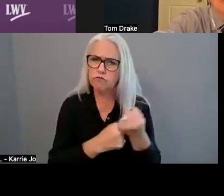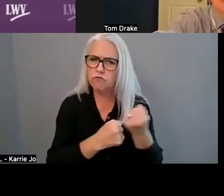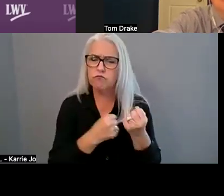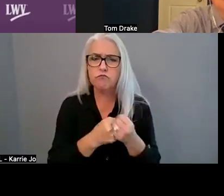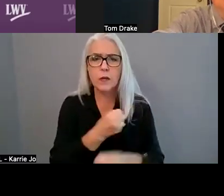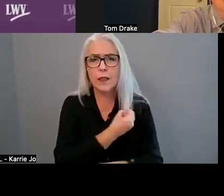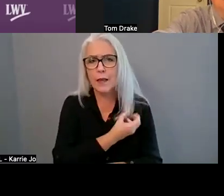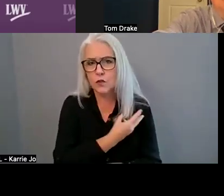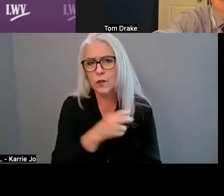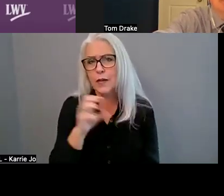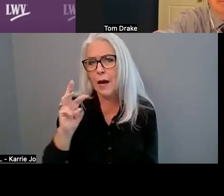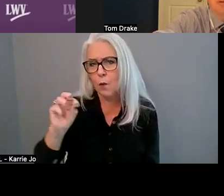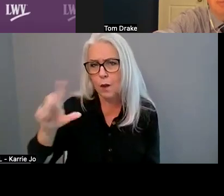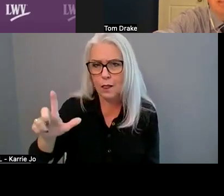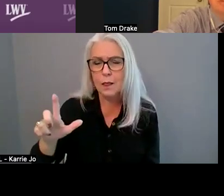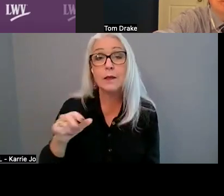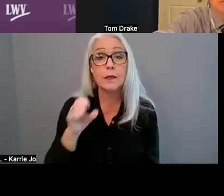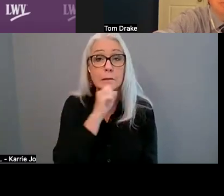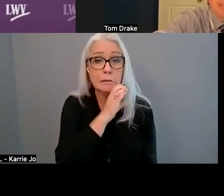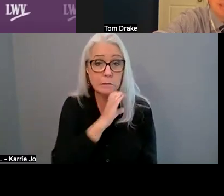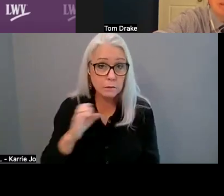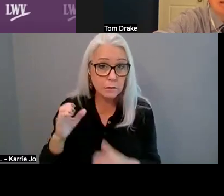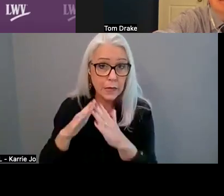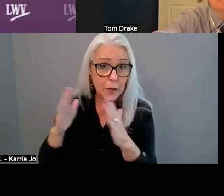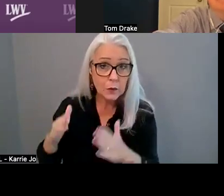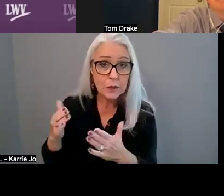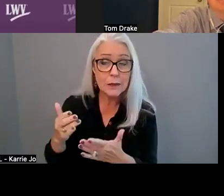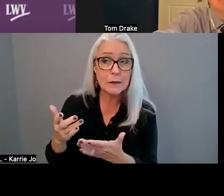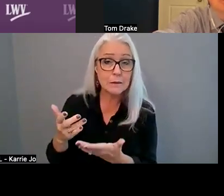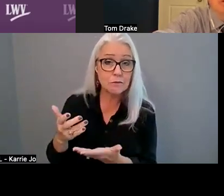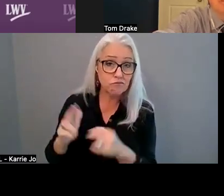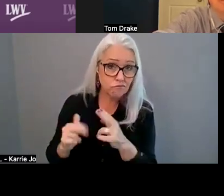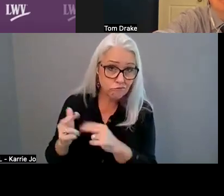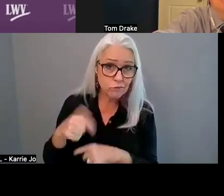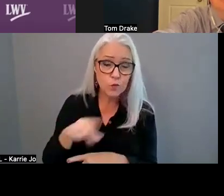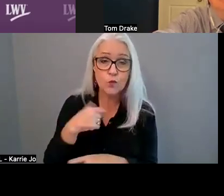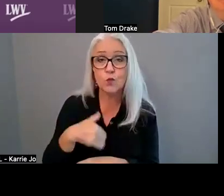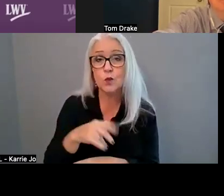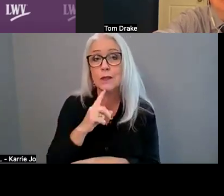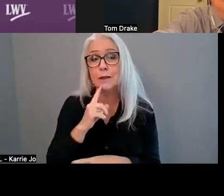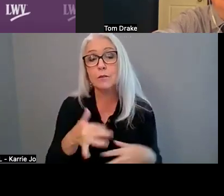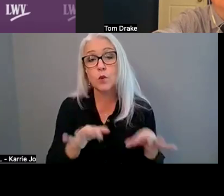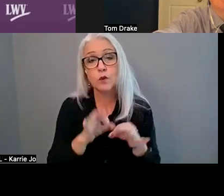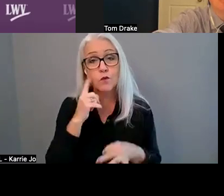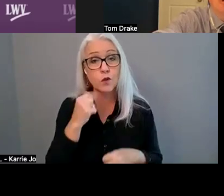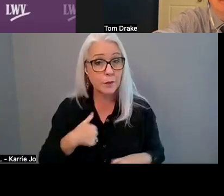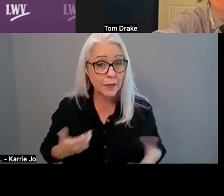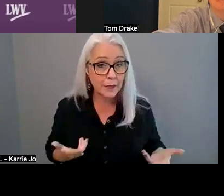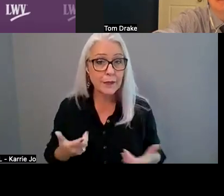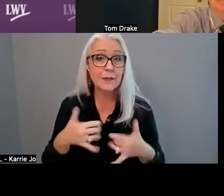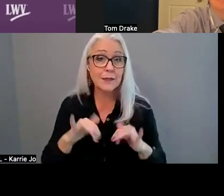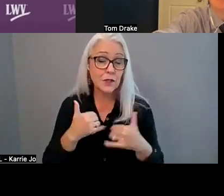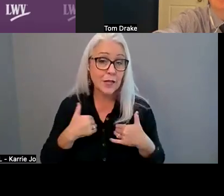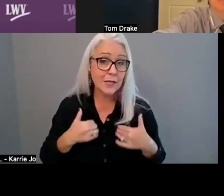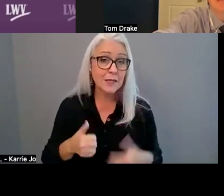School. Senior housing is something that's very passionate for me as a person who grew up in this community and who still has a mother-in-law that's